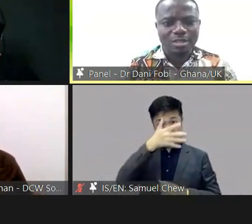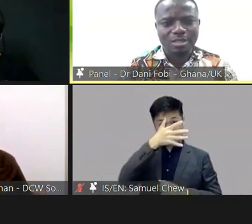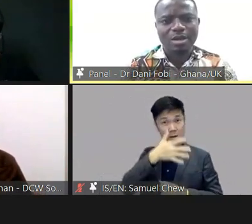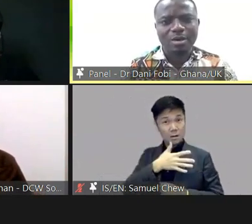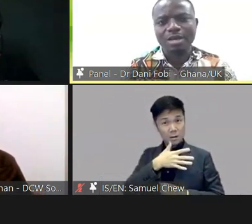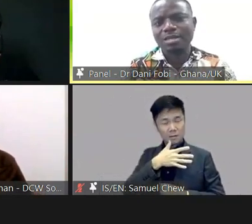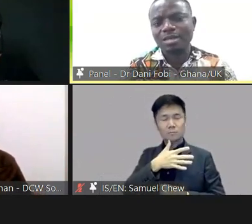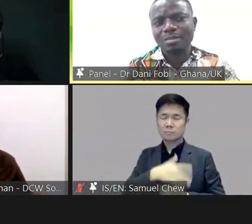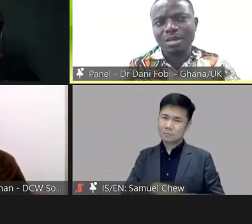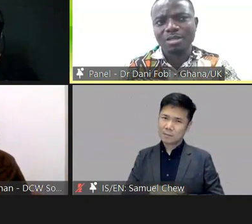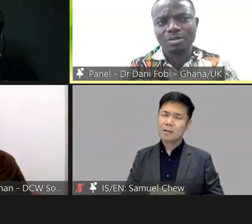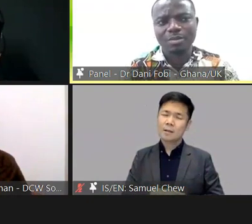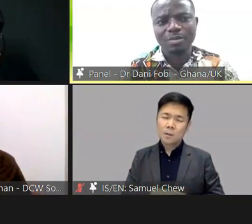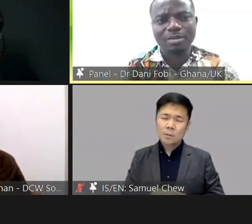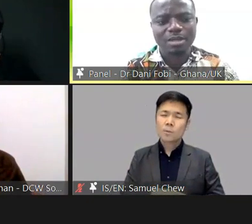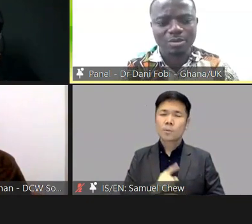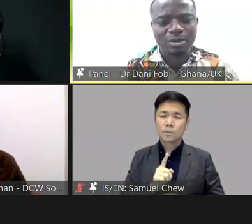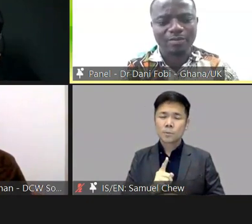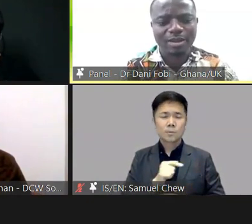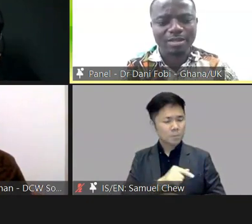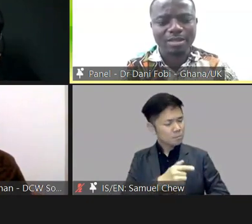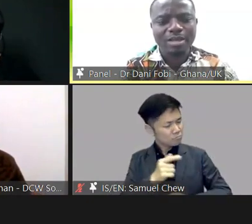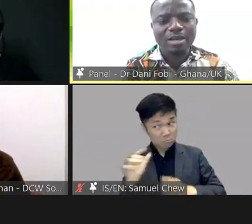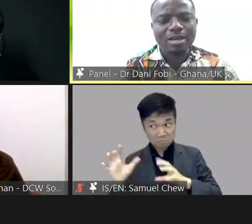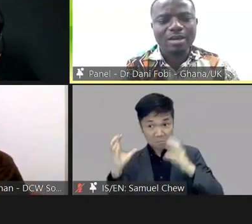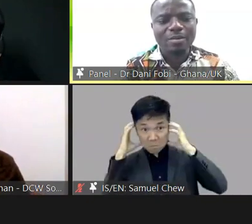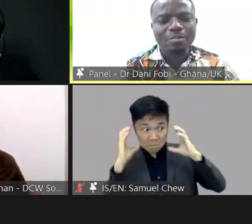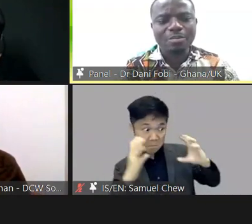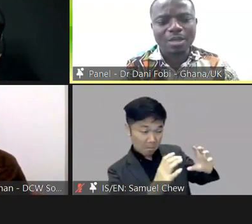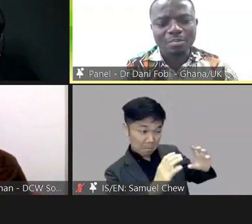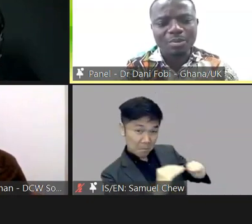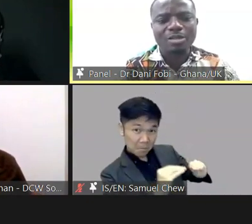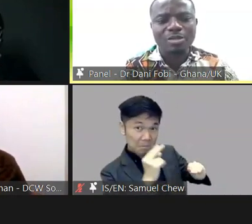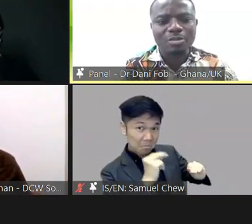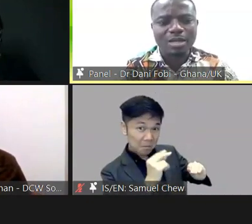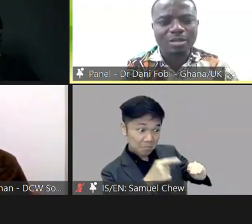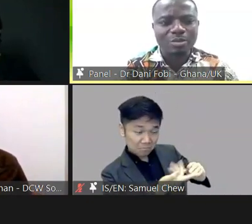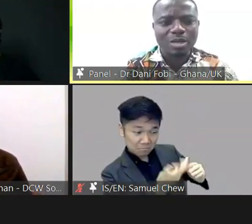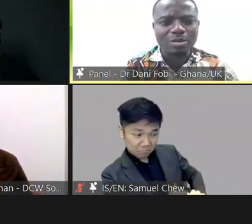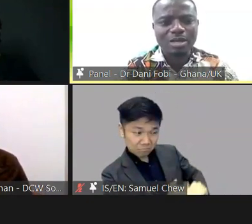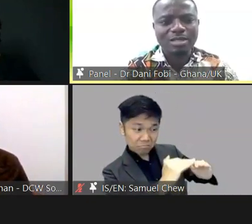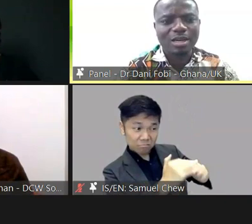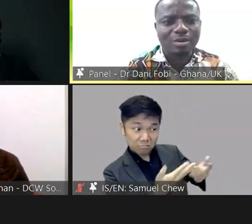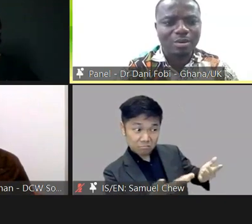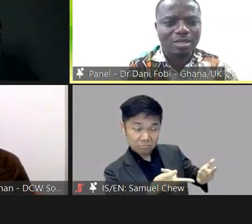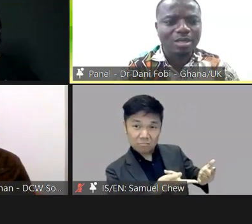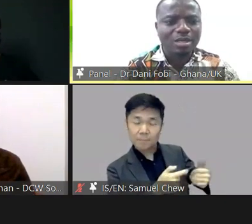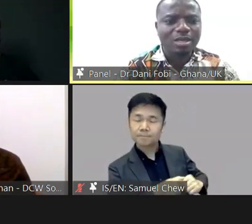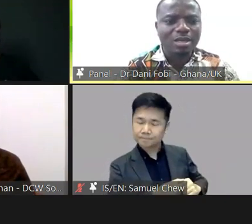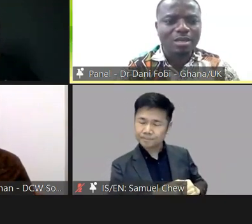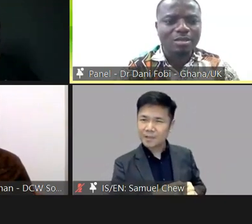decision, this is how. And I think the main issue sometimes has to do with the fact that some people assume that once you learn sign